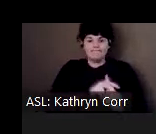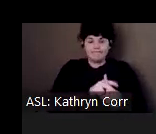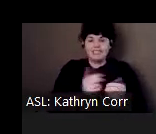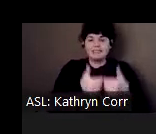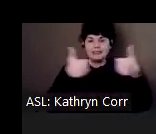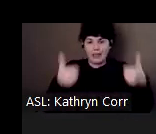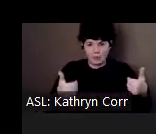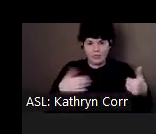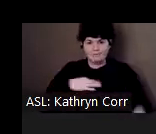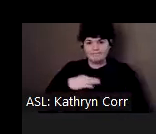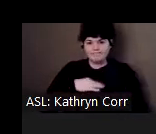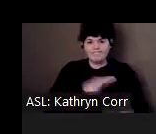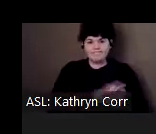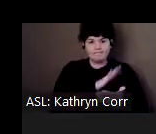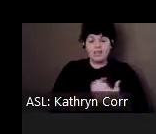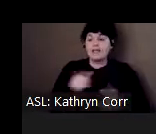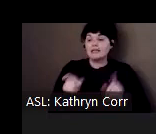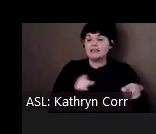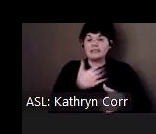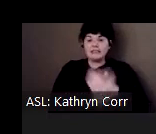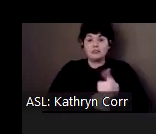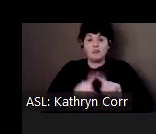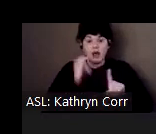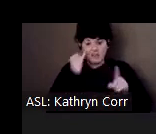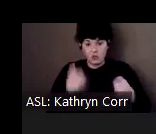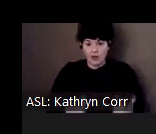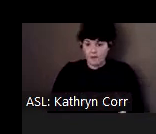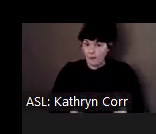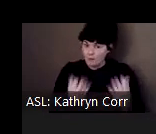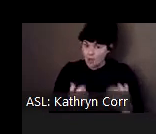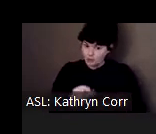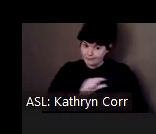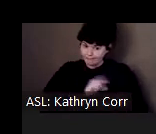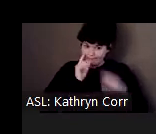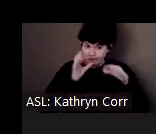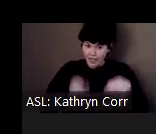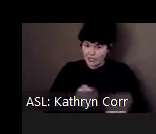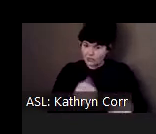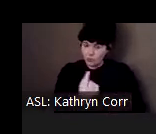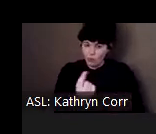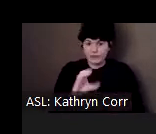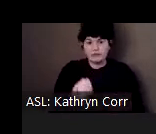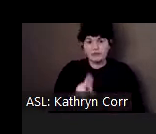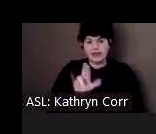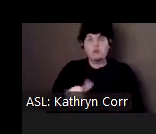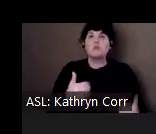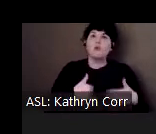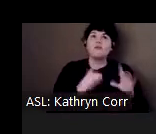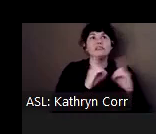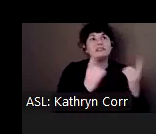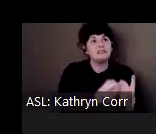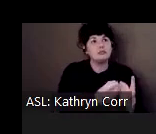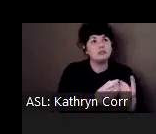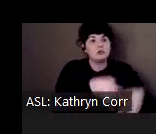you have multiple convictions in one county, that can all, well, if there's district court and circuit court, those